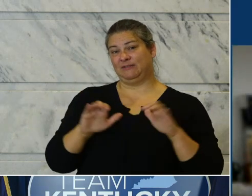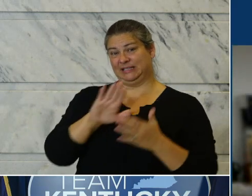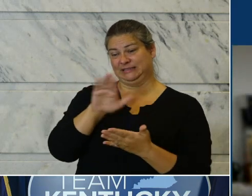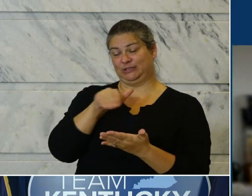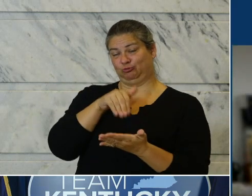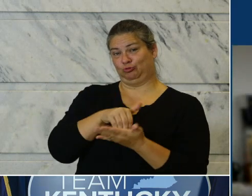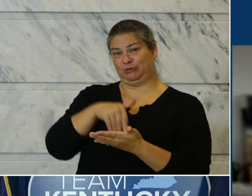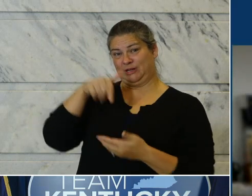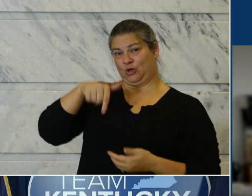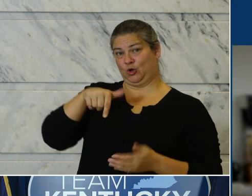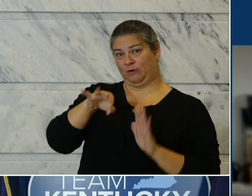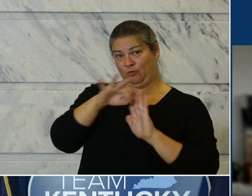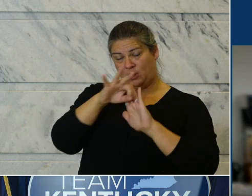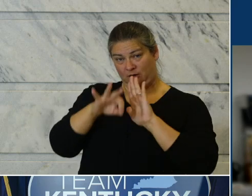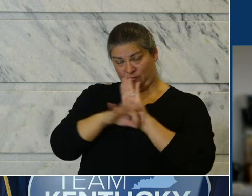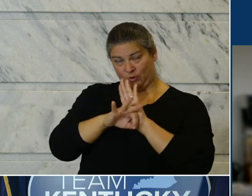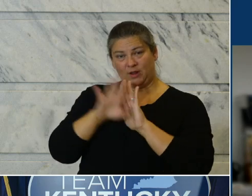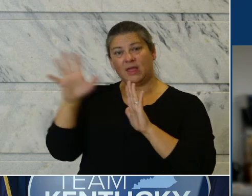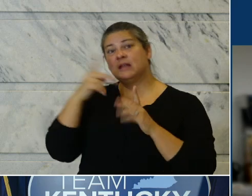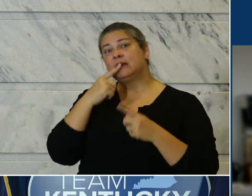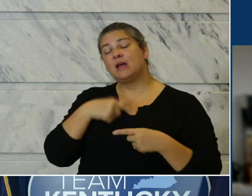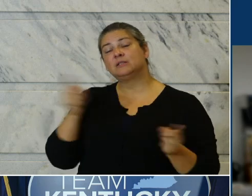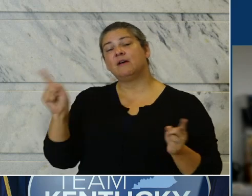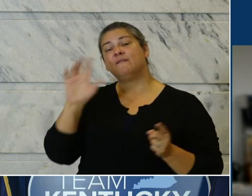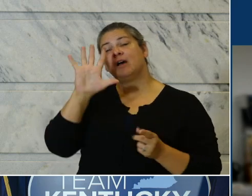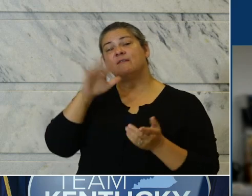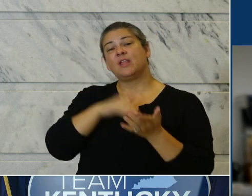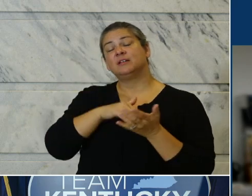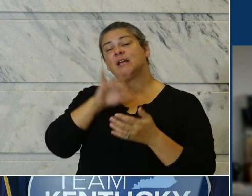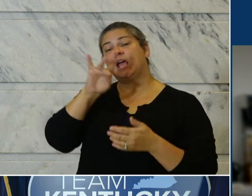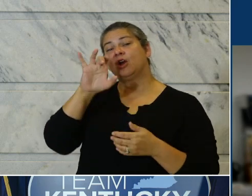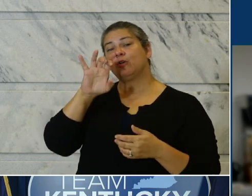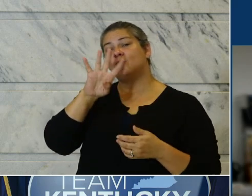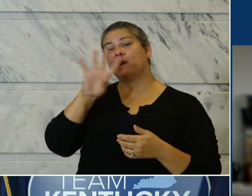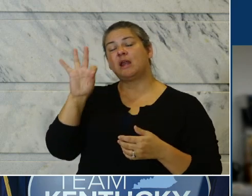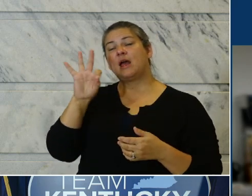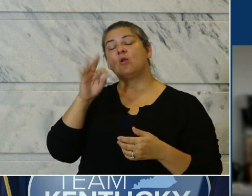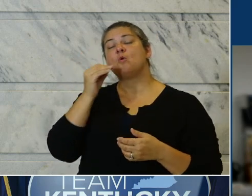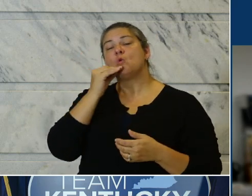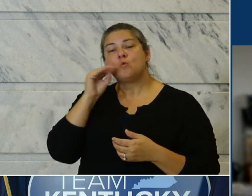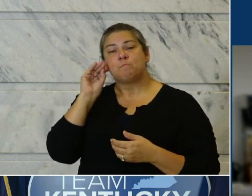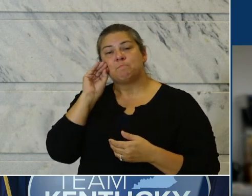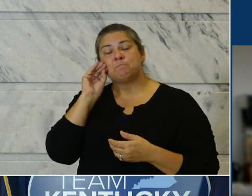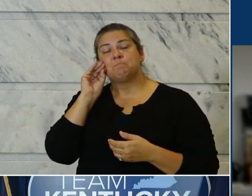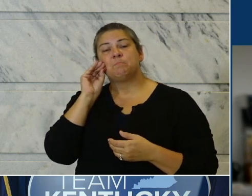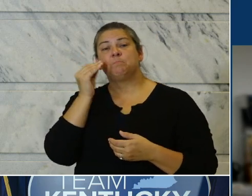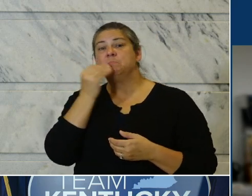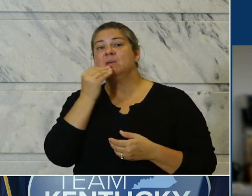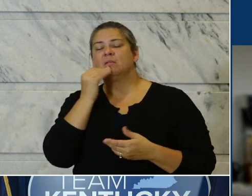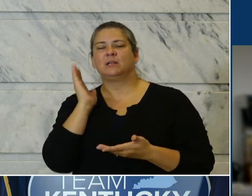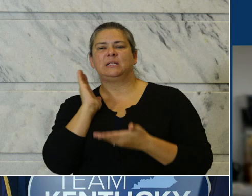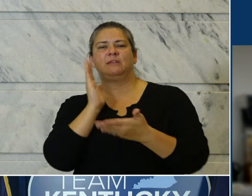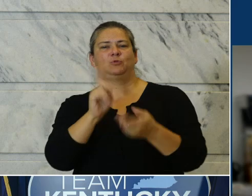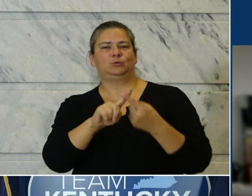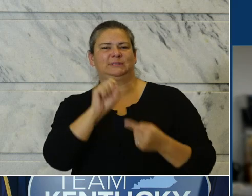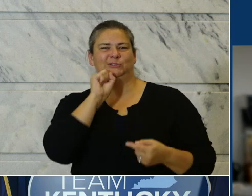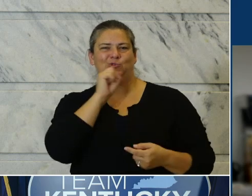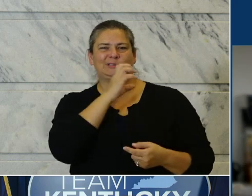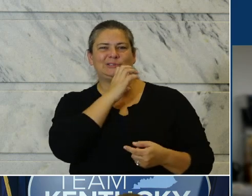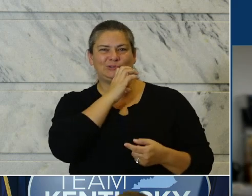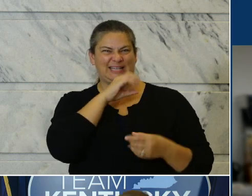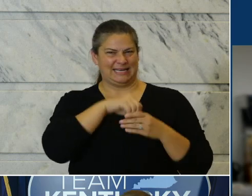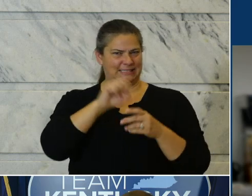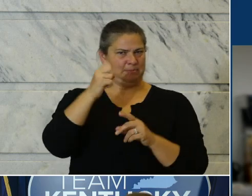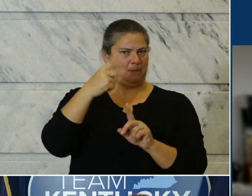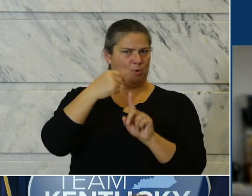in Frankfort. They've now served 5,849 home-delivered meals to seniors just in September. This